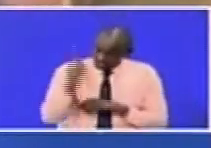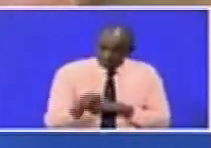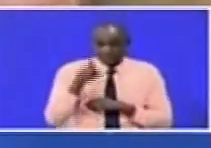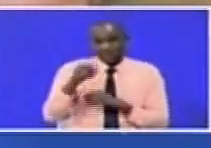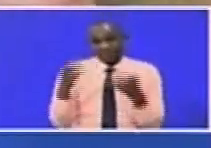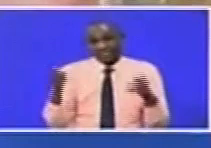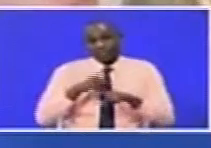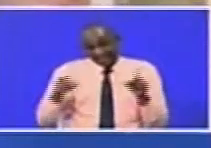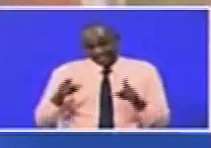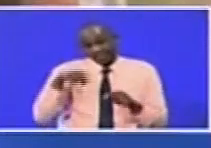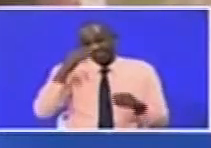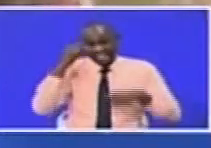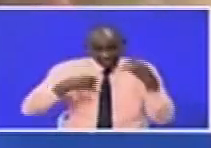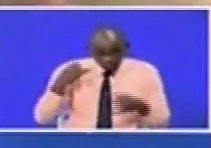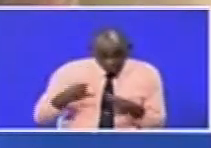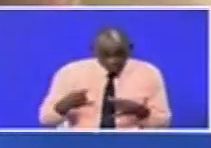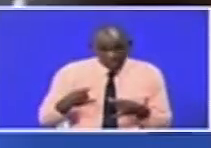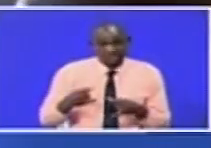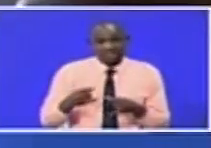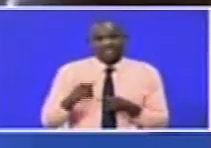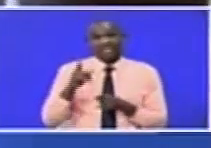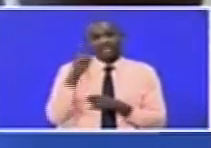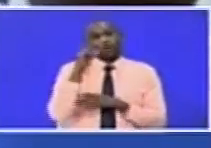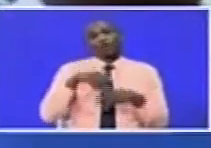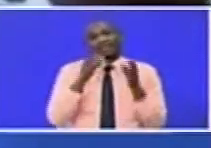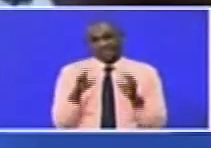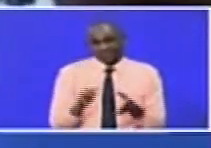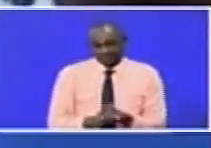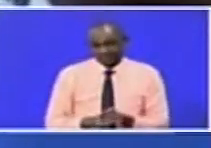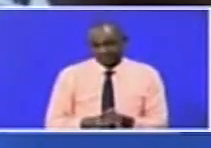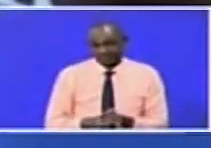but don't all enjoy a legal status.